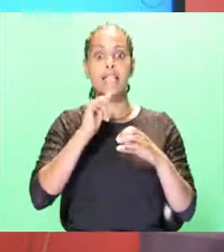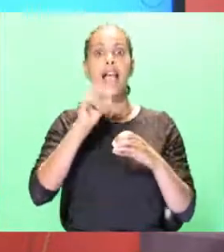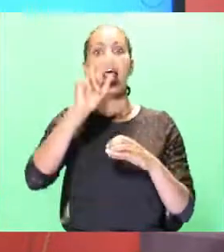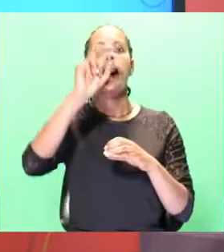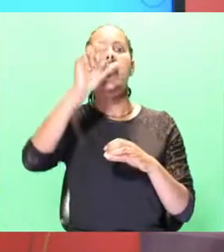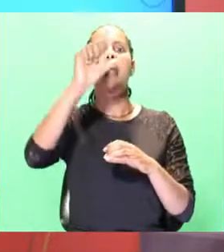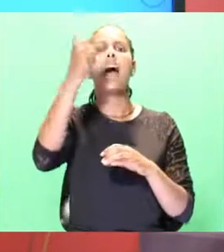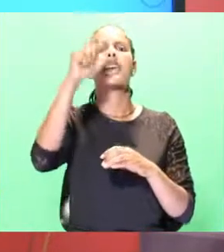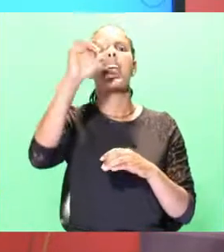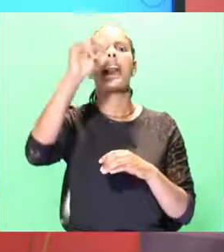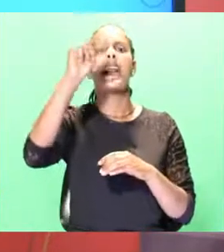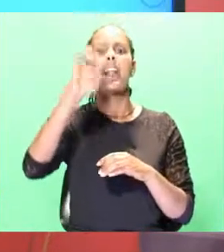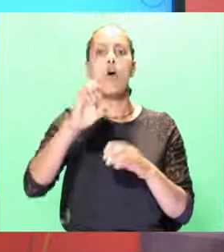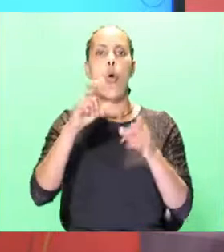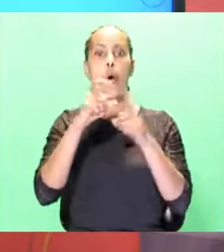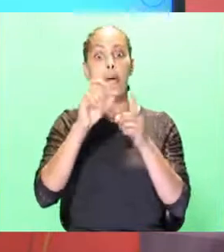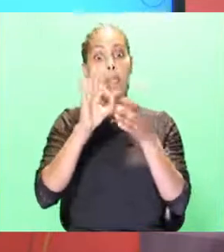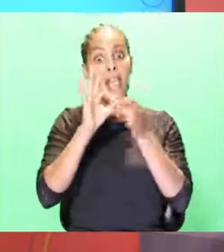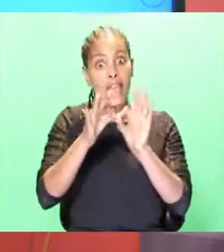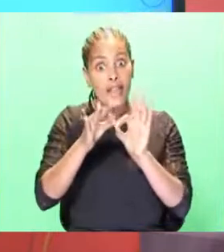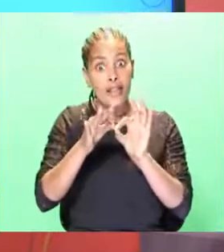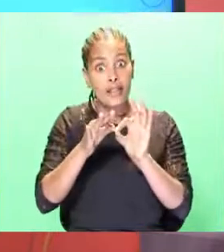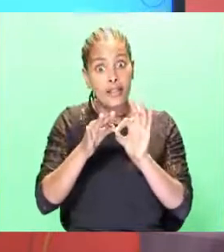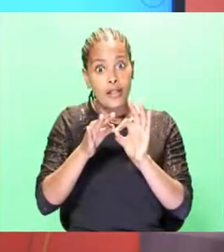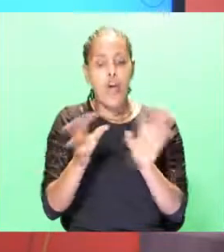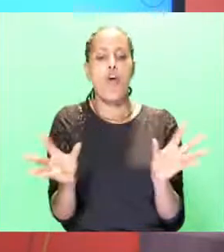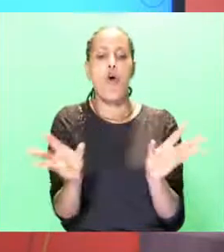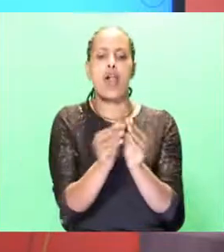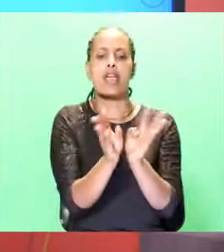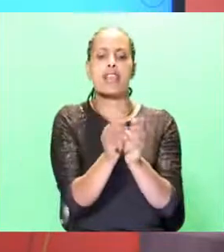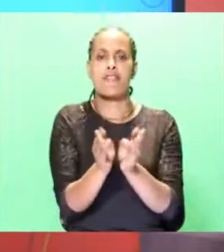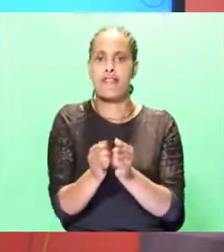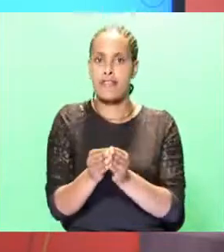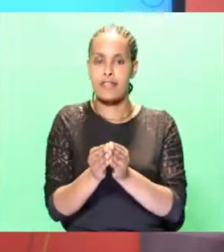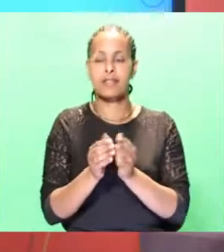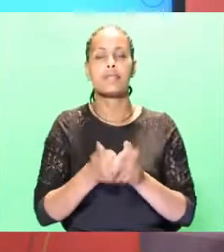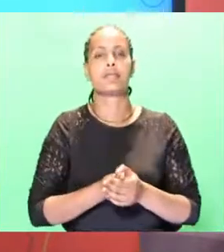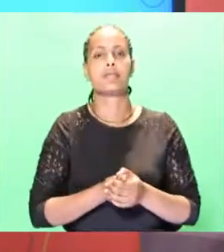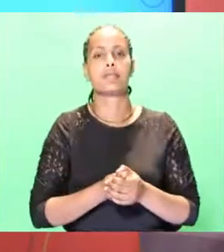Latin word meaning collective.